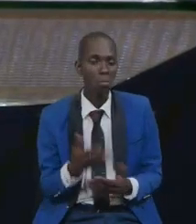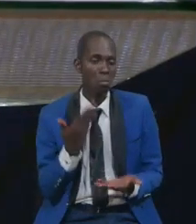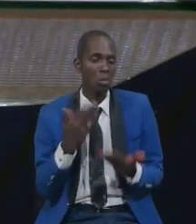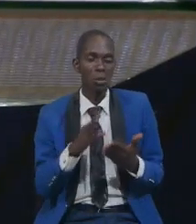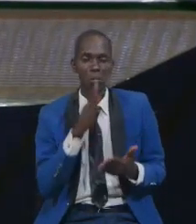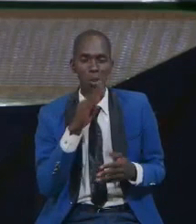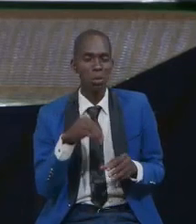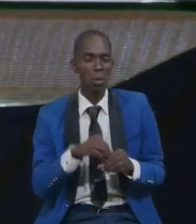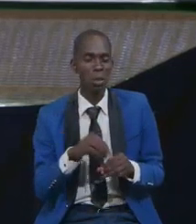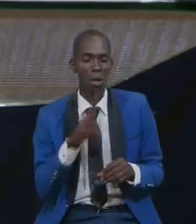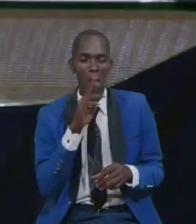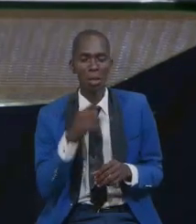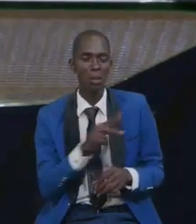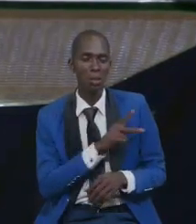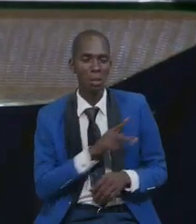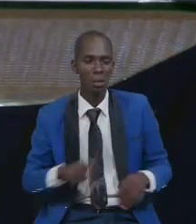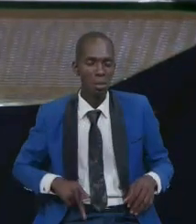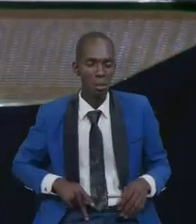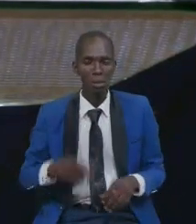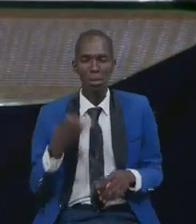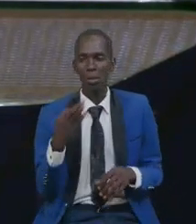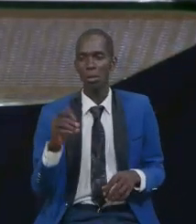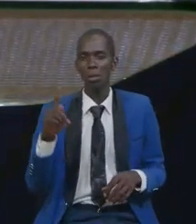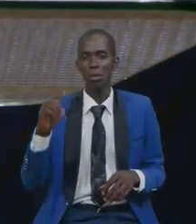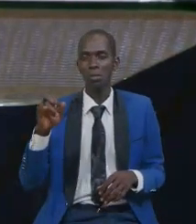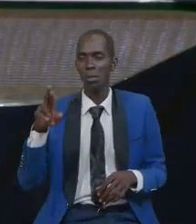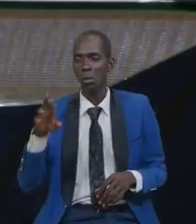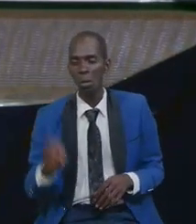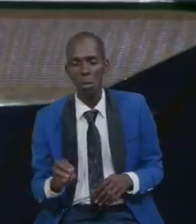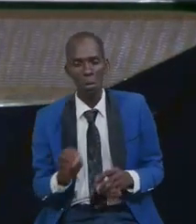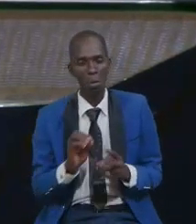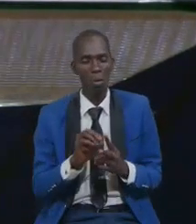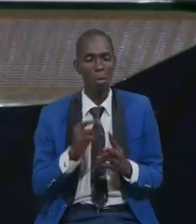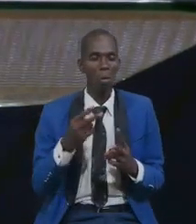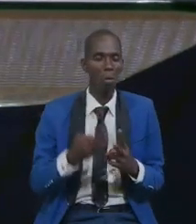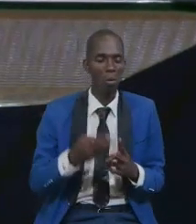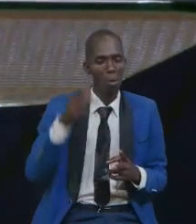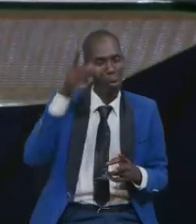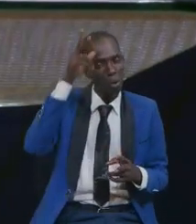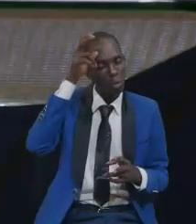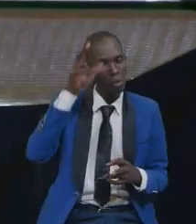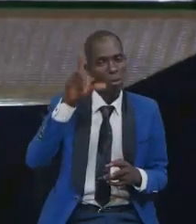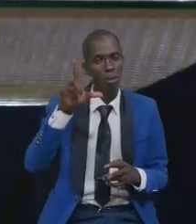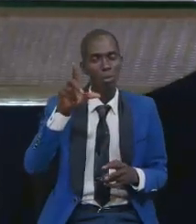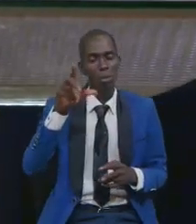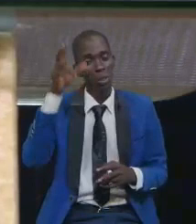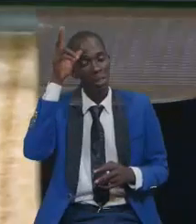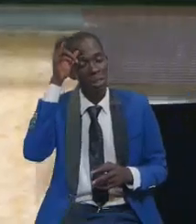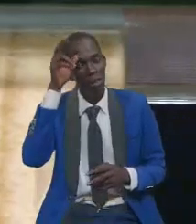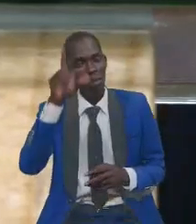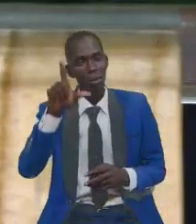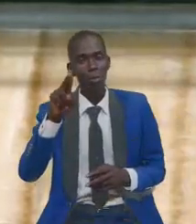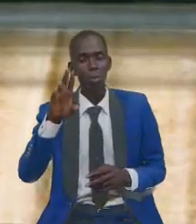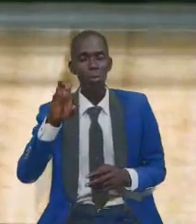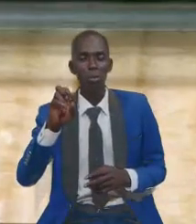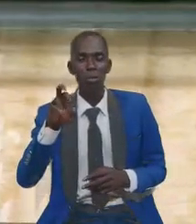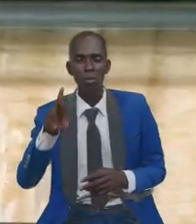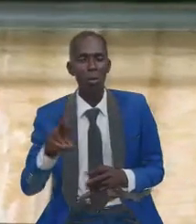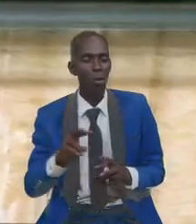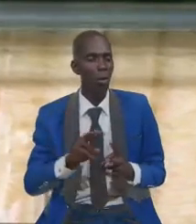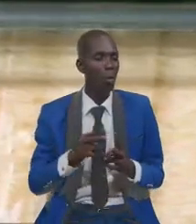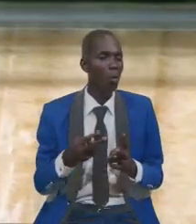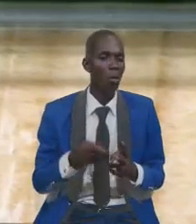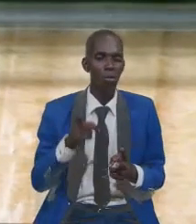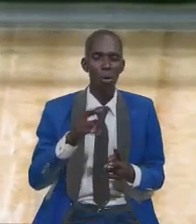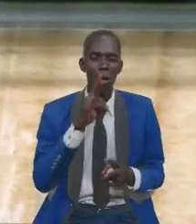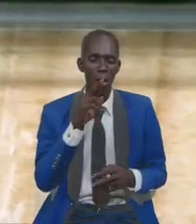of Tyre, or you are Nebuchadnezzar, you are Lucifer, or you are whatever, you're still a created being, and you're still